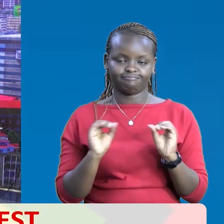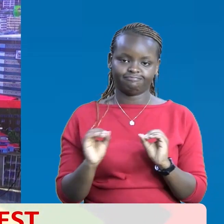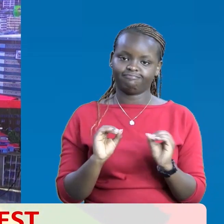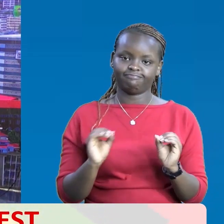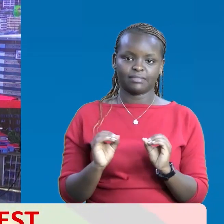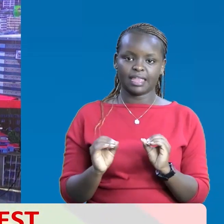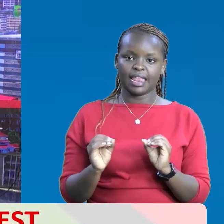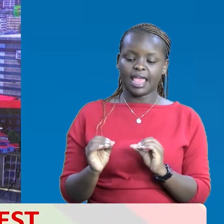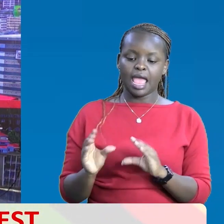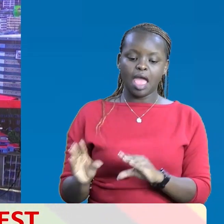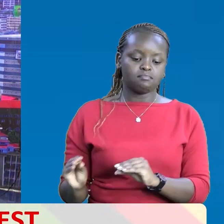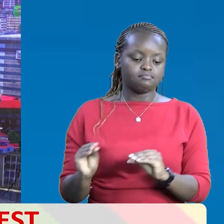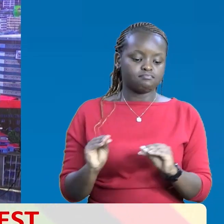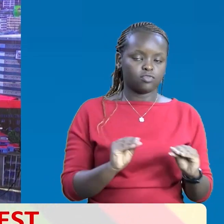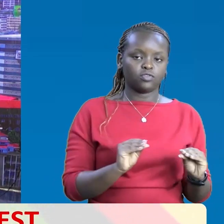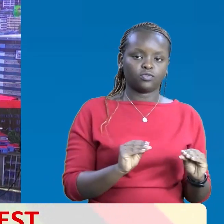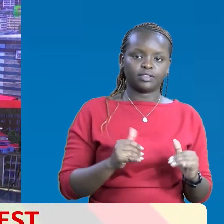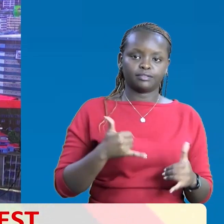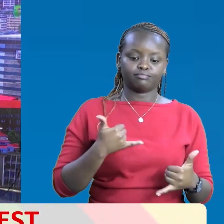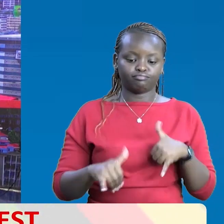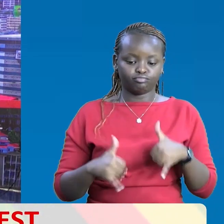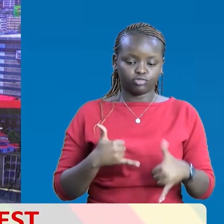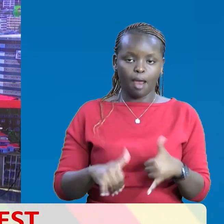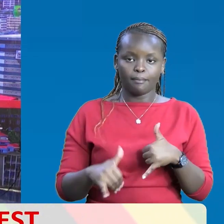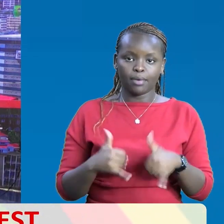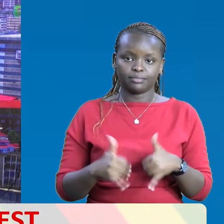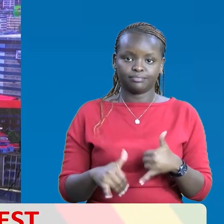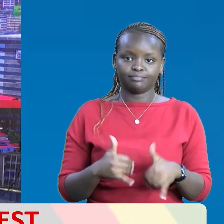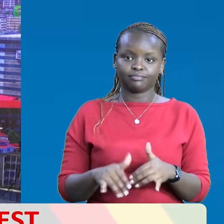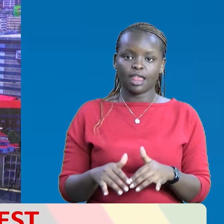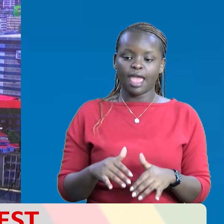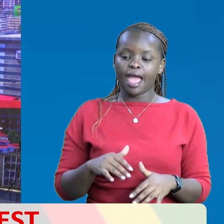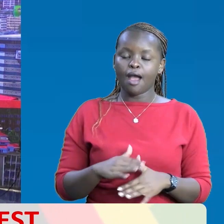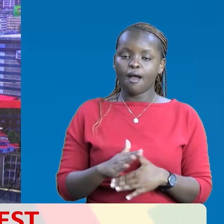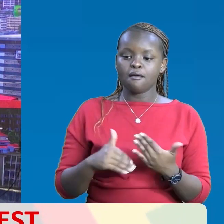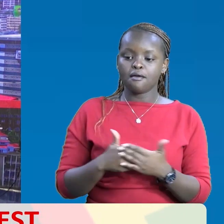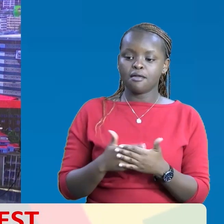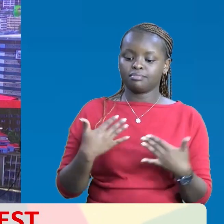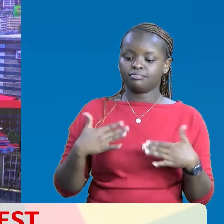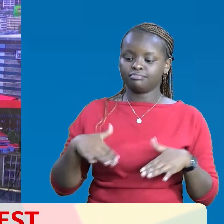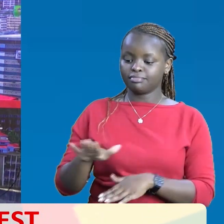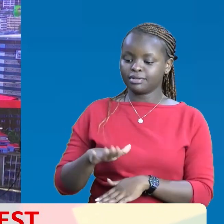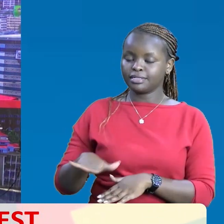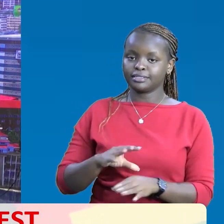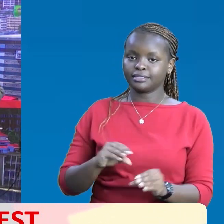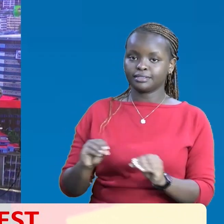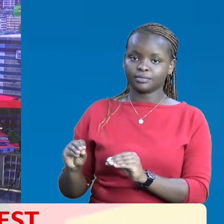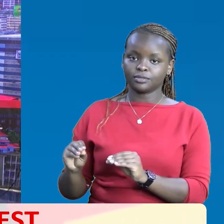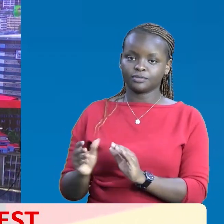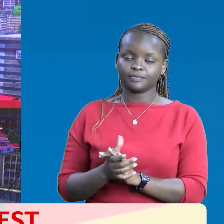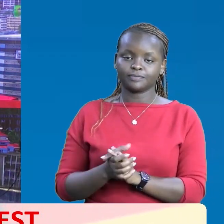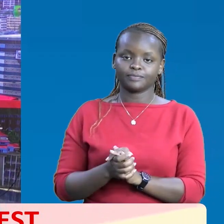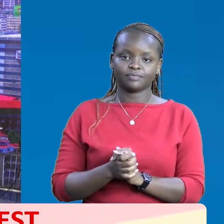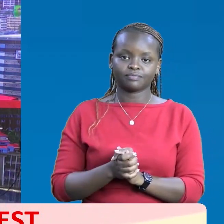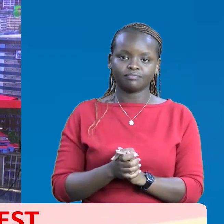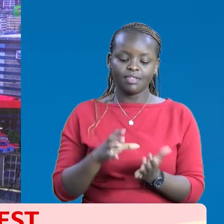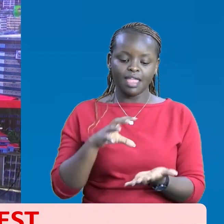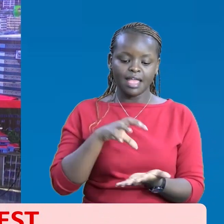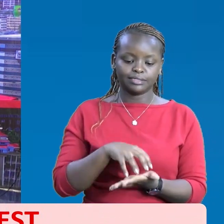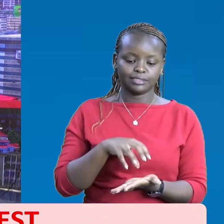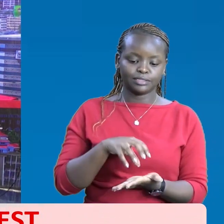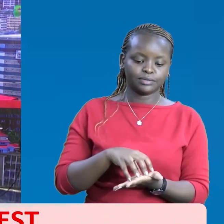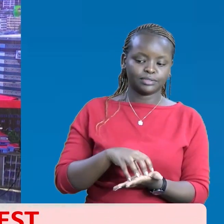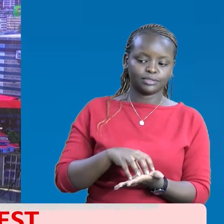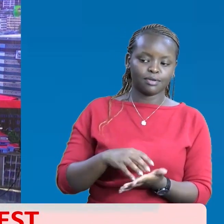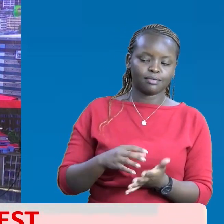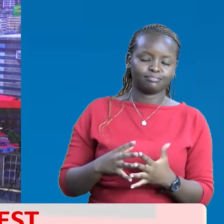go. Their way of coping makes the situation worse. So it's like in situation it's gotten to